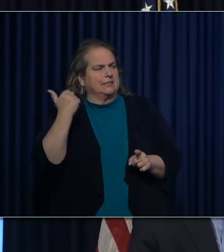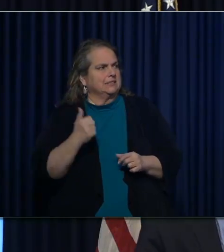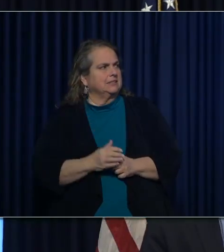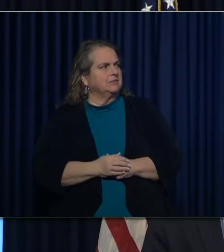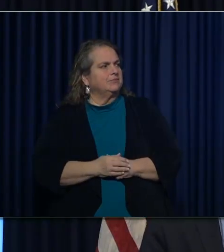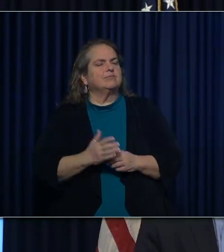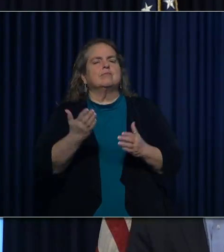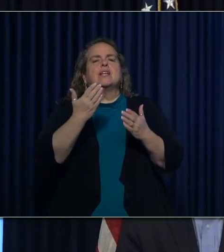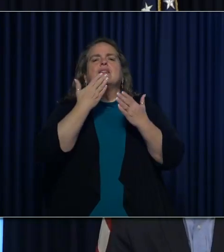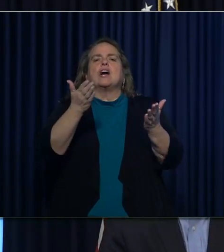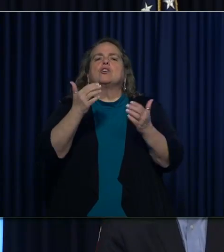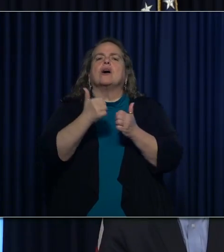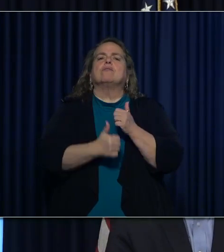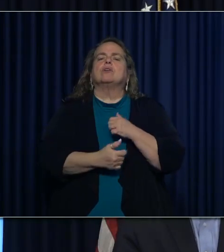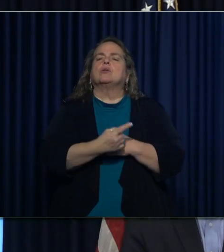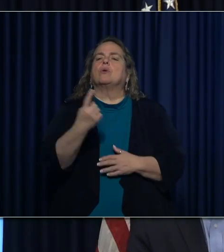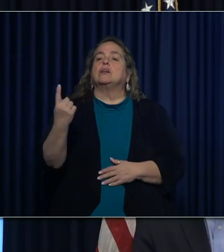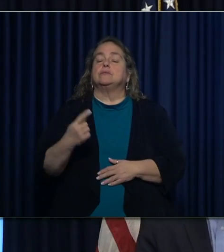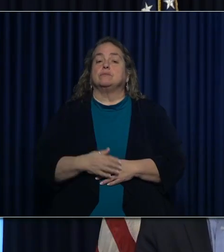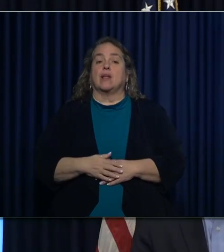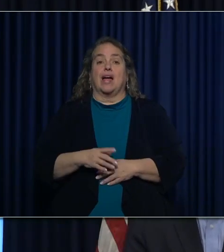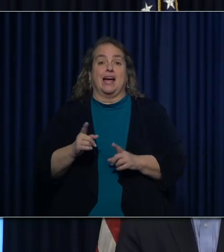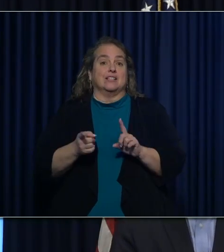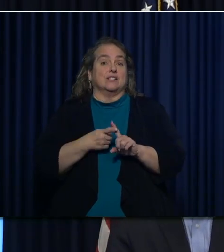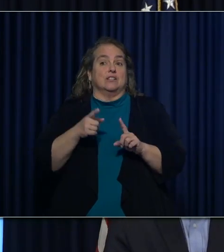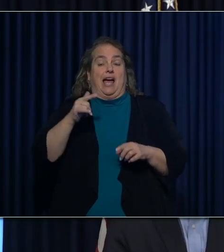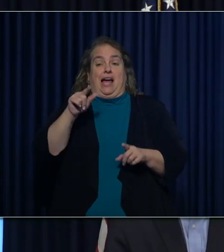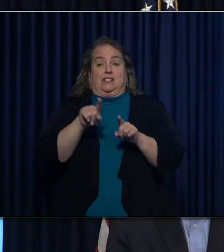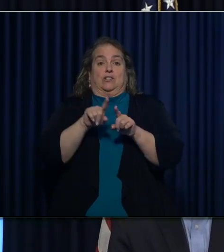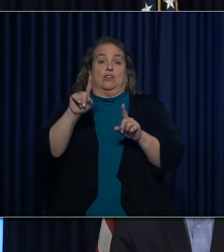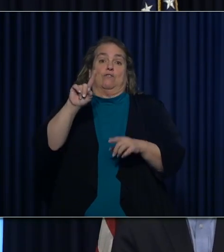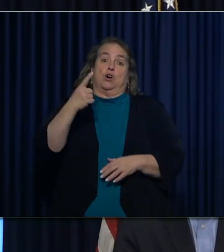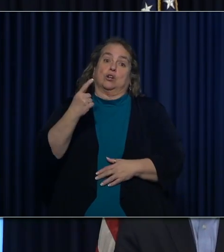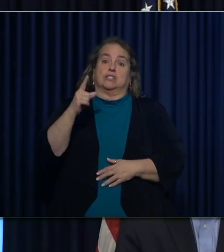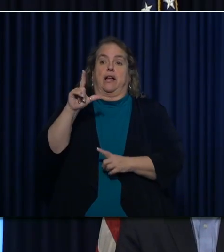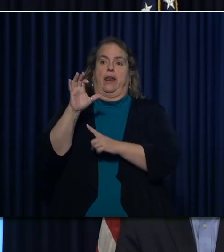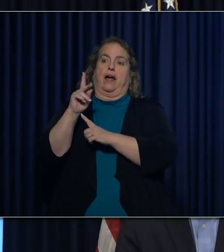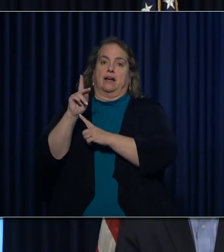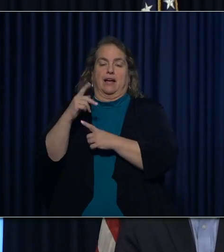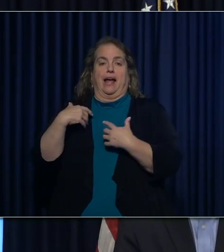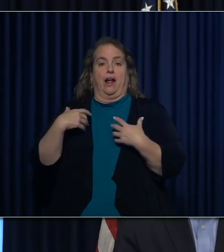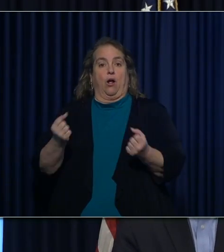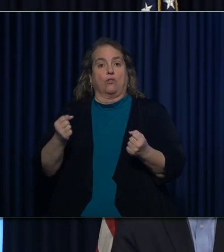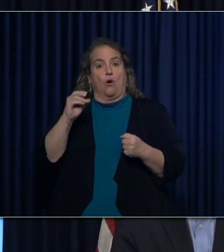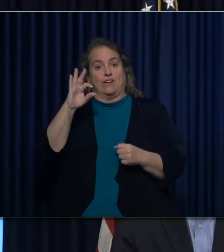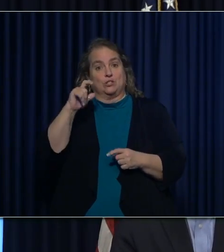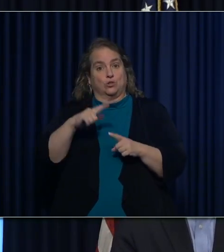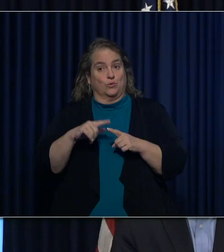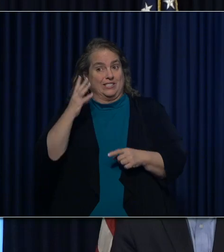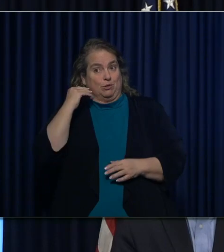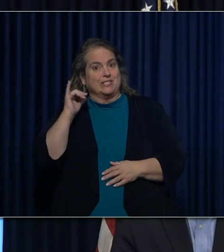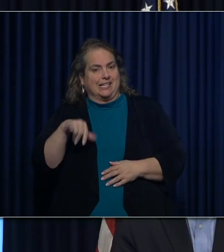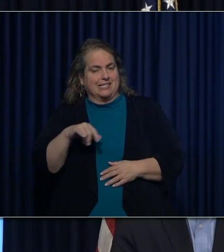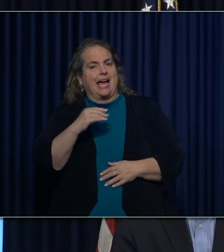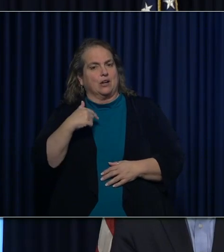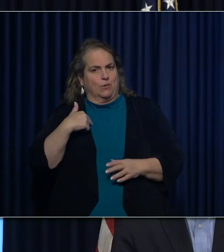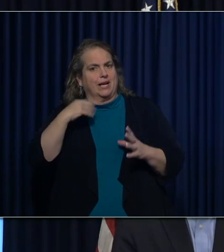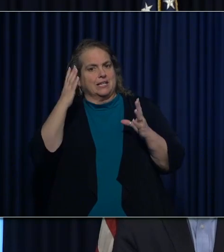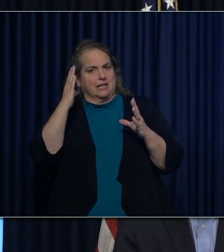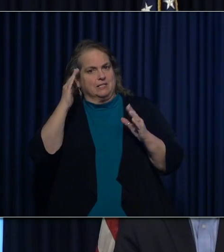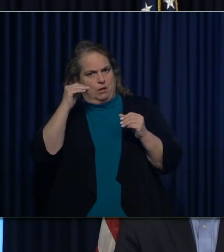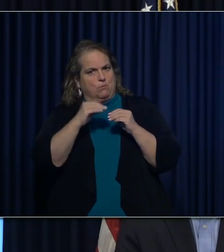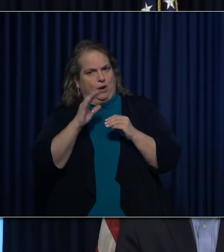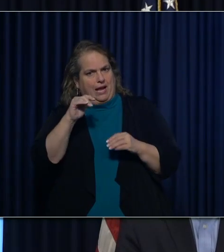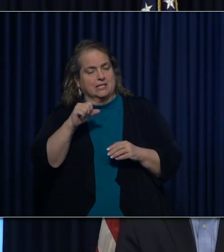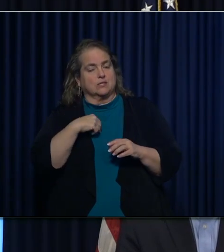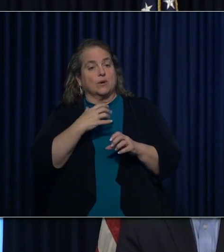Thank you, everyone. As the first local health official to experience this, and we are expecting more cases, we got the call yesterday